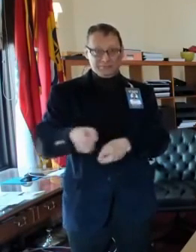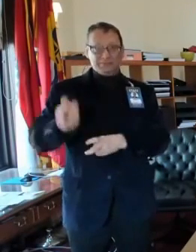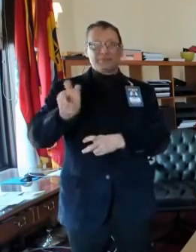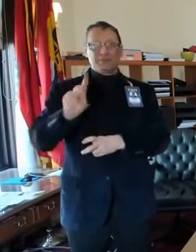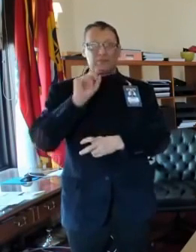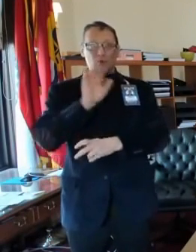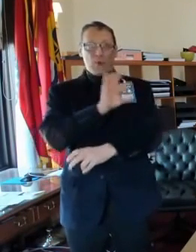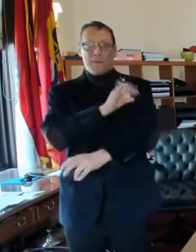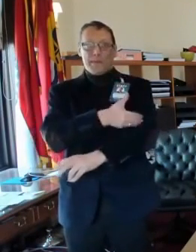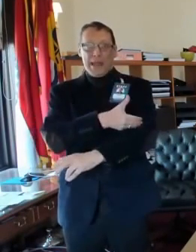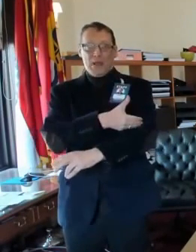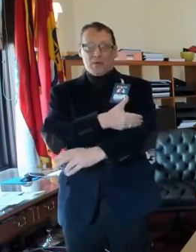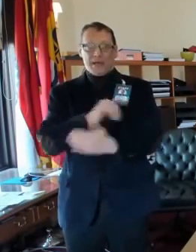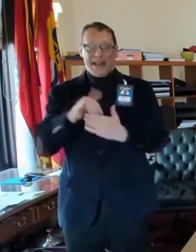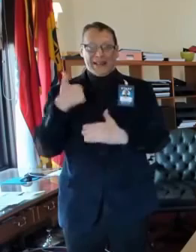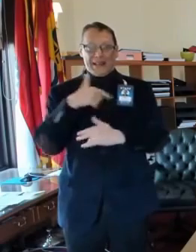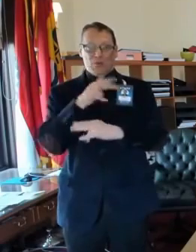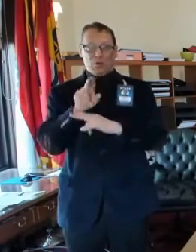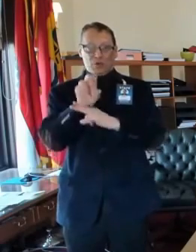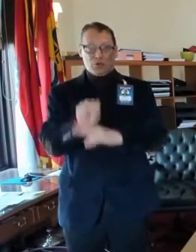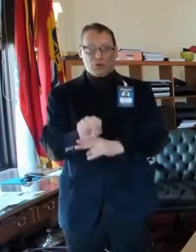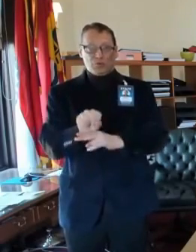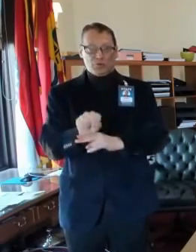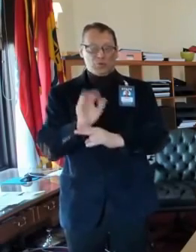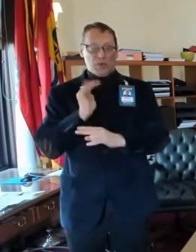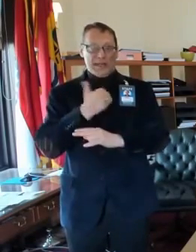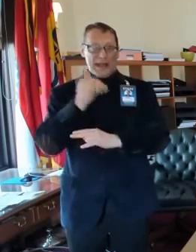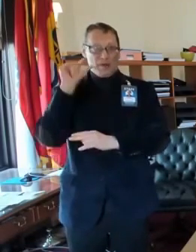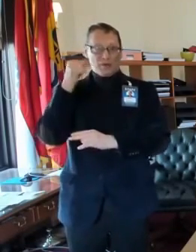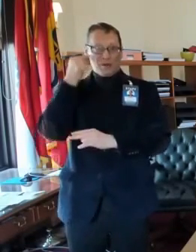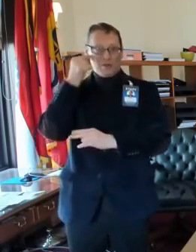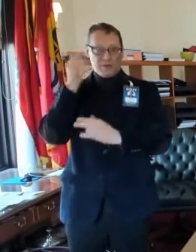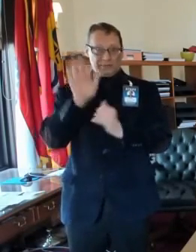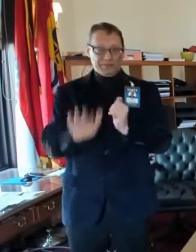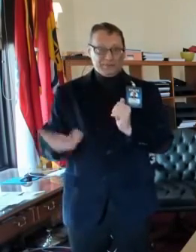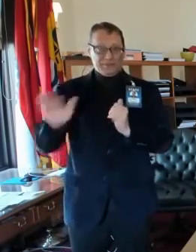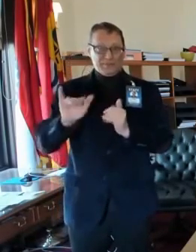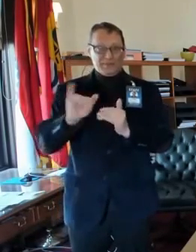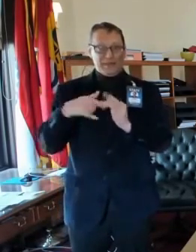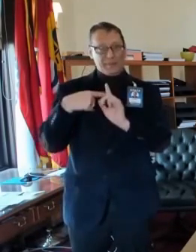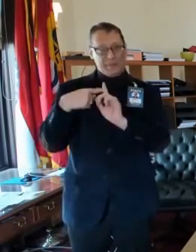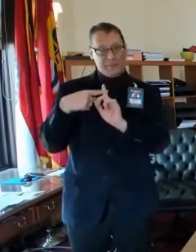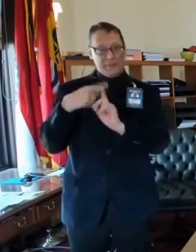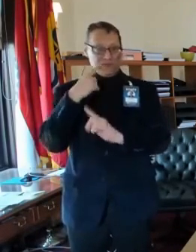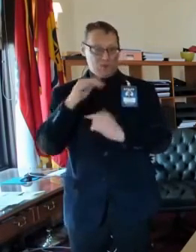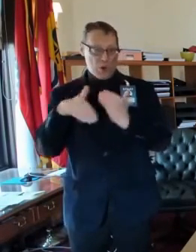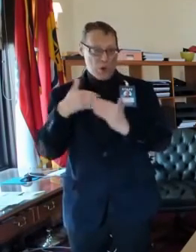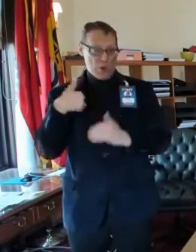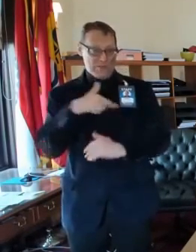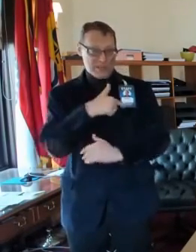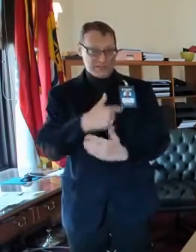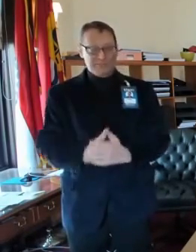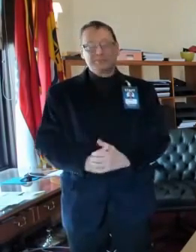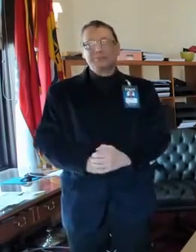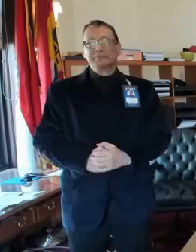that we're accustomed to in our democracy, and I think that's a plus for all of us.